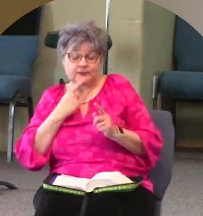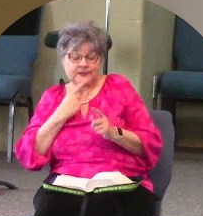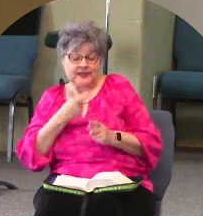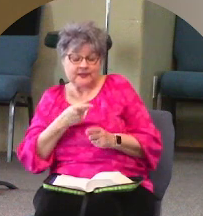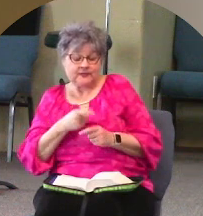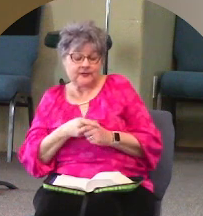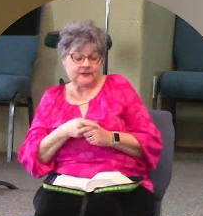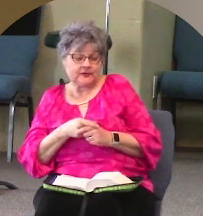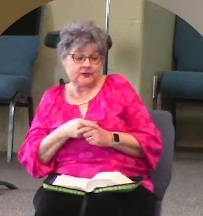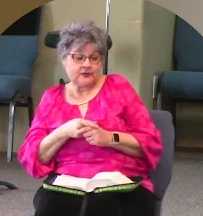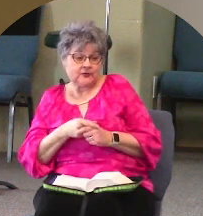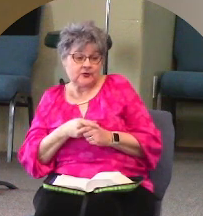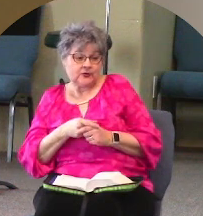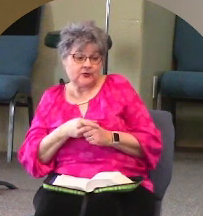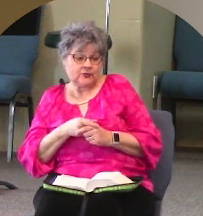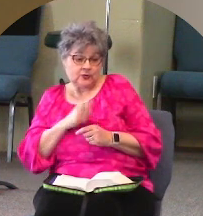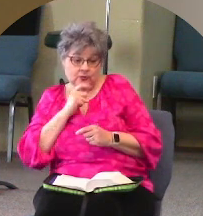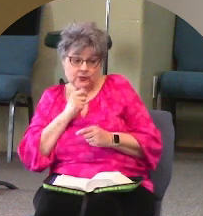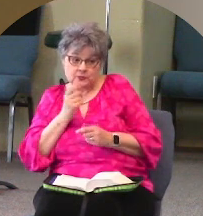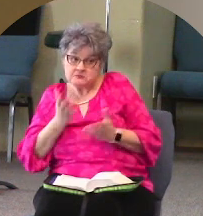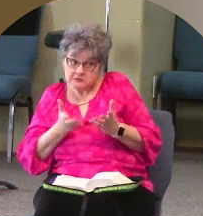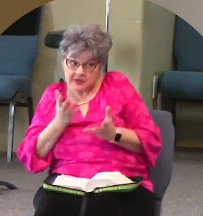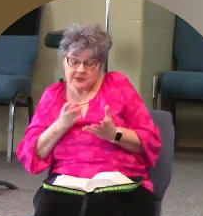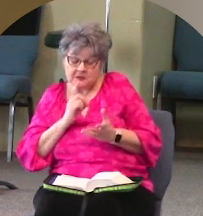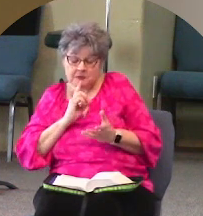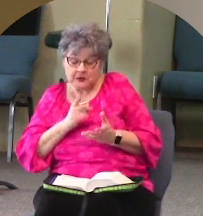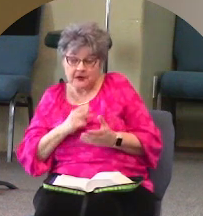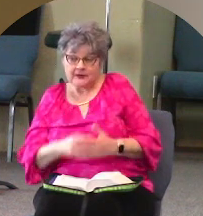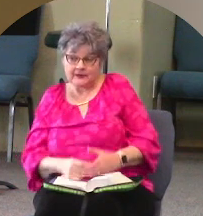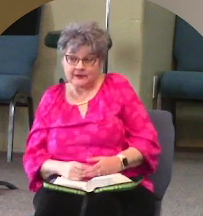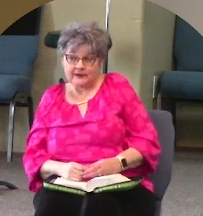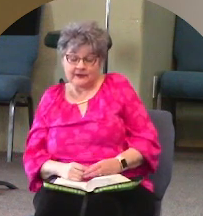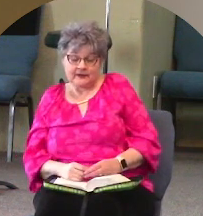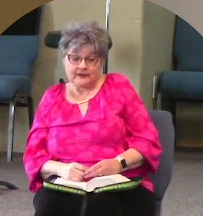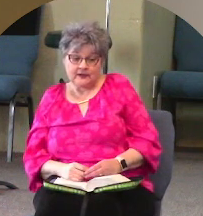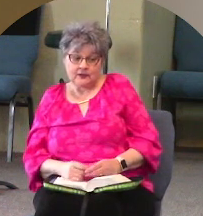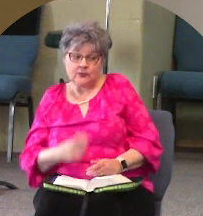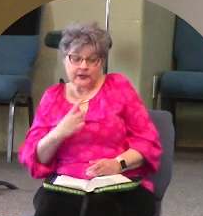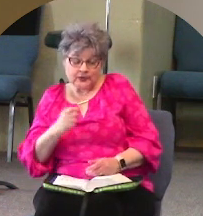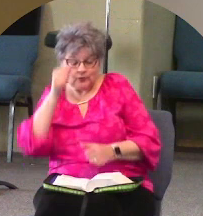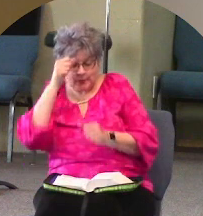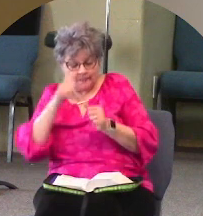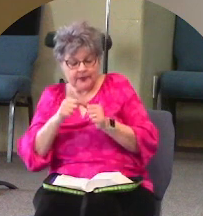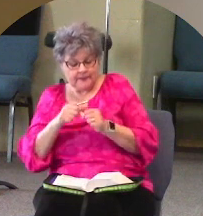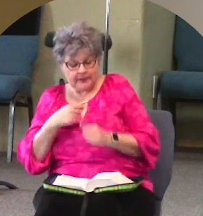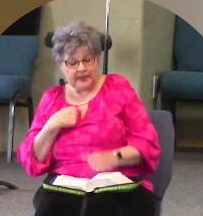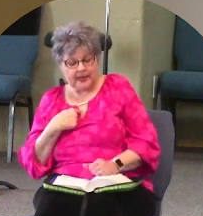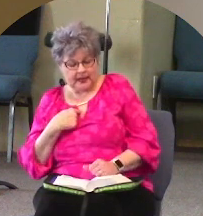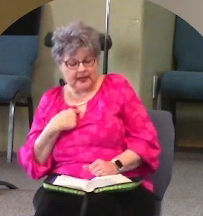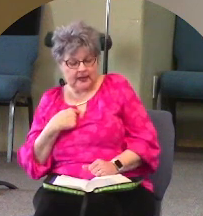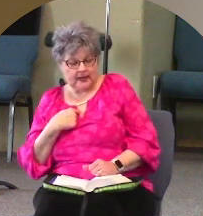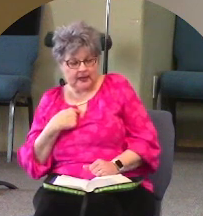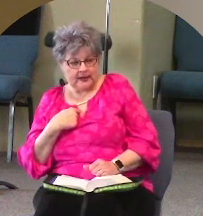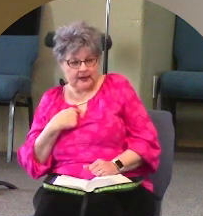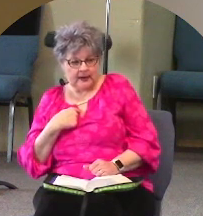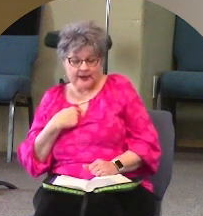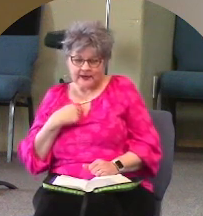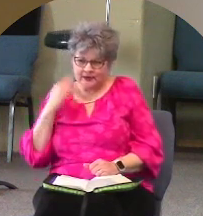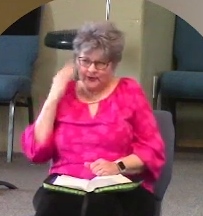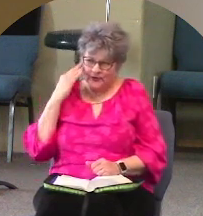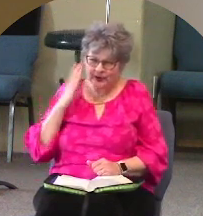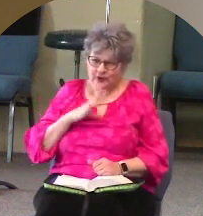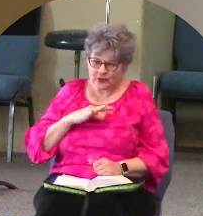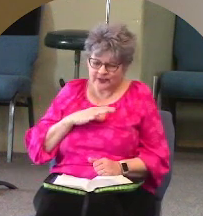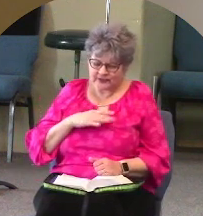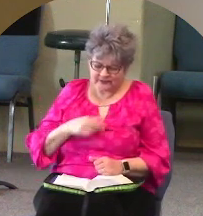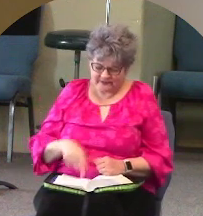to be, who you might be, would you just remember me? And you know what the coolest part about this